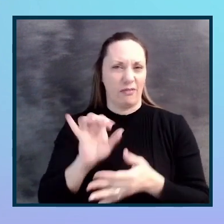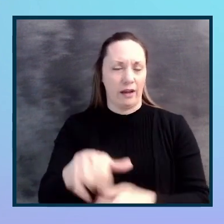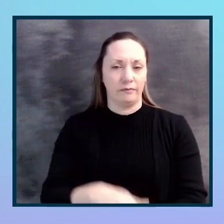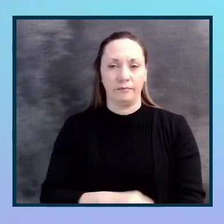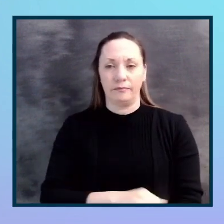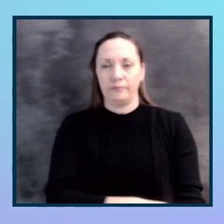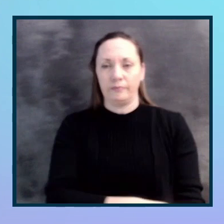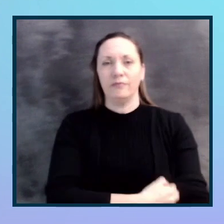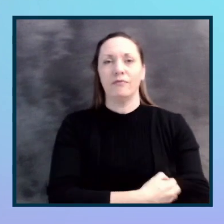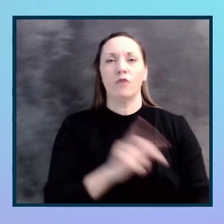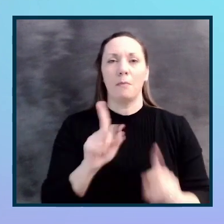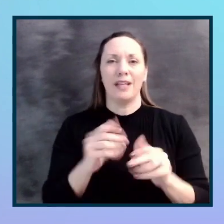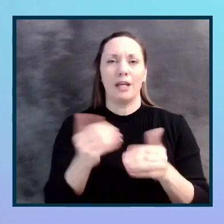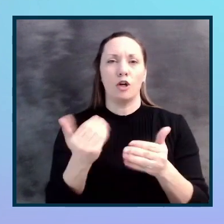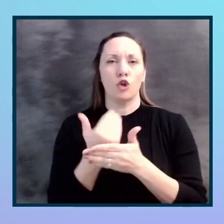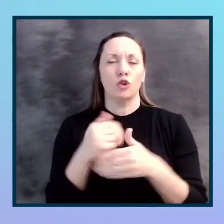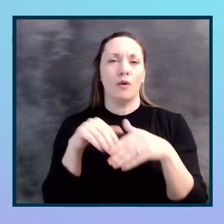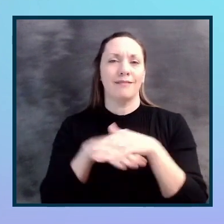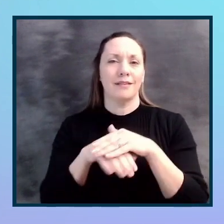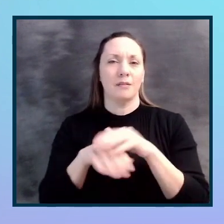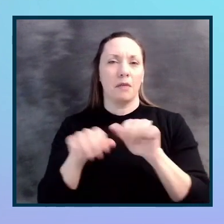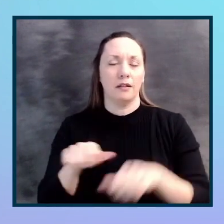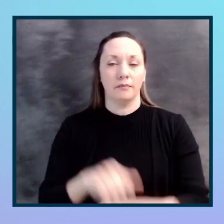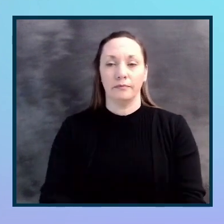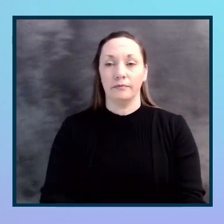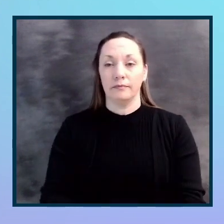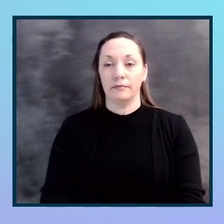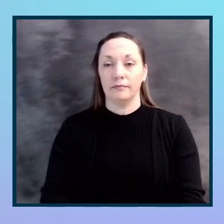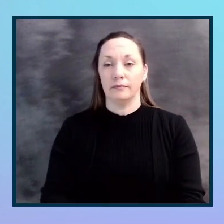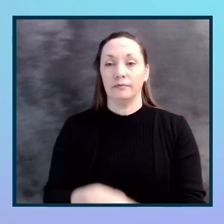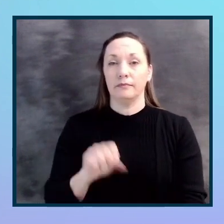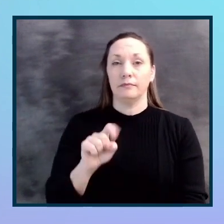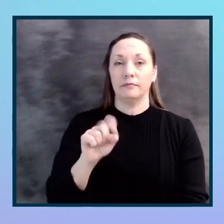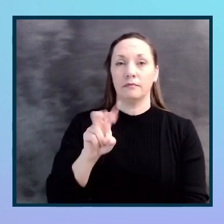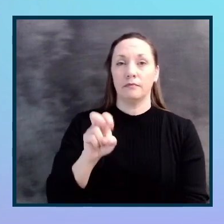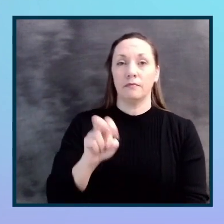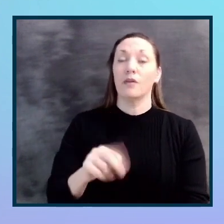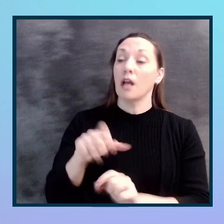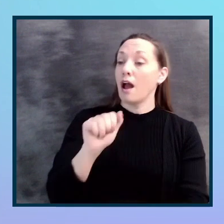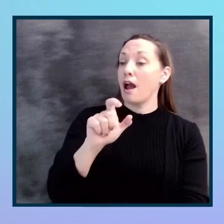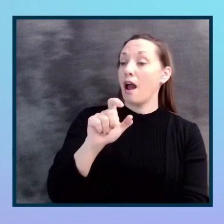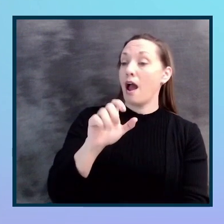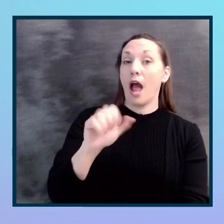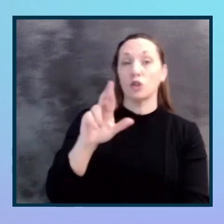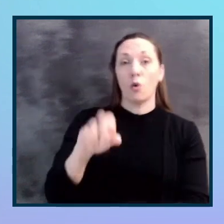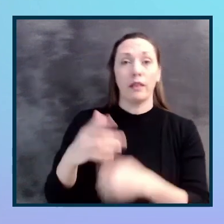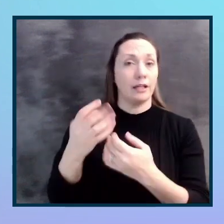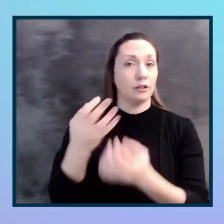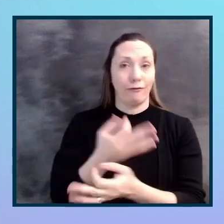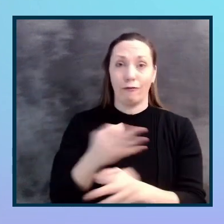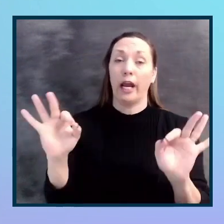for people newer to accessibility. Yeah, so Axe core is a free and open source